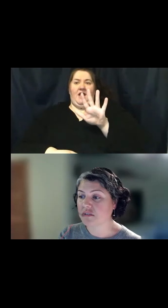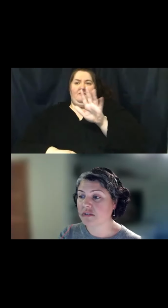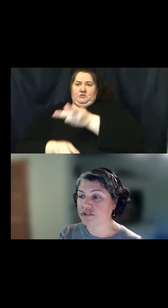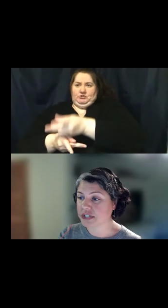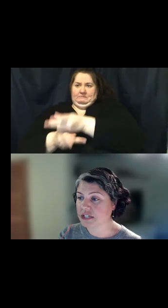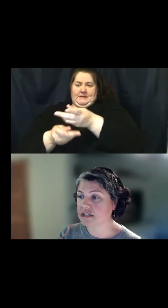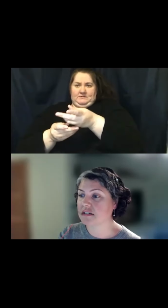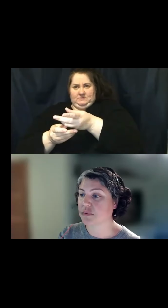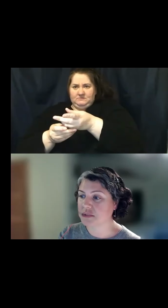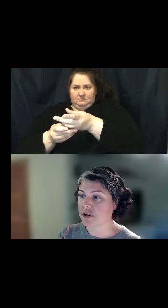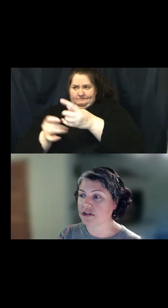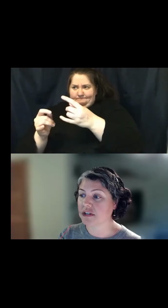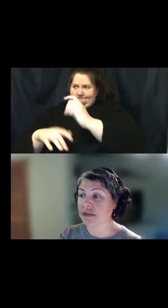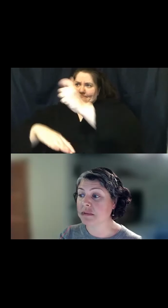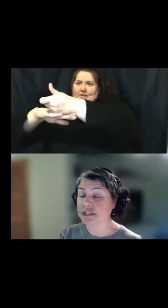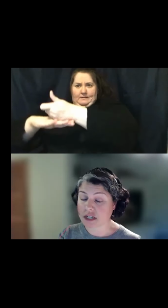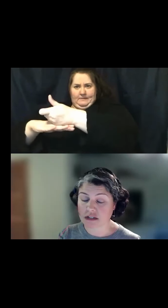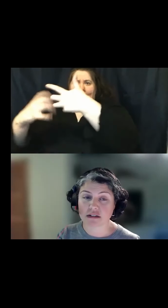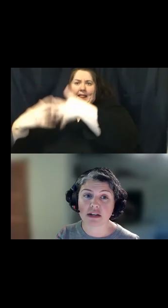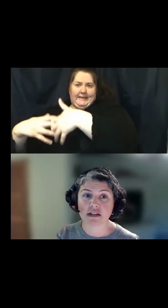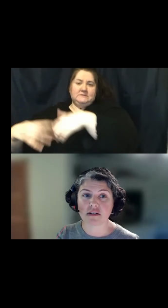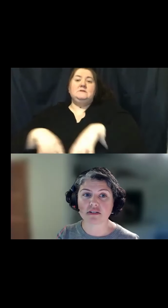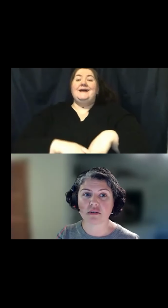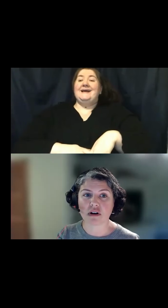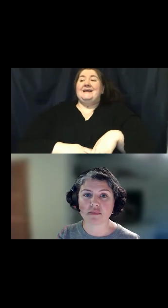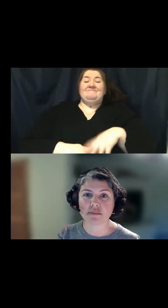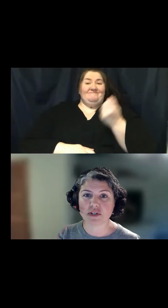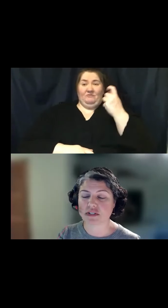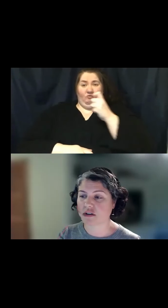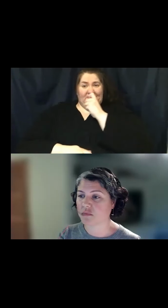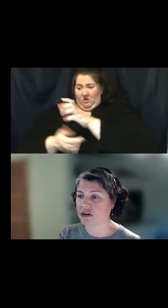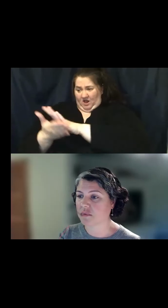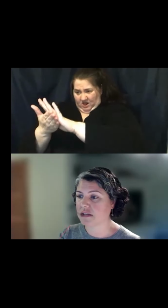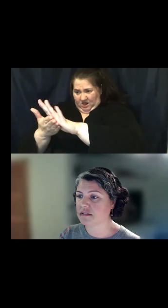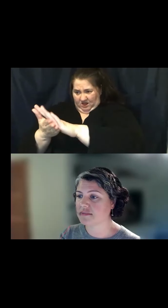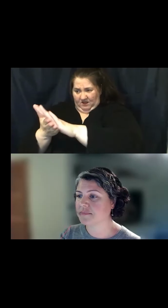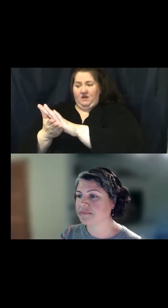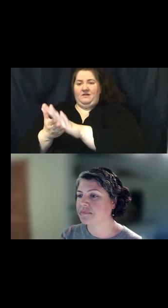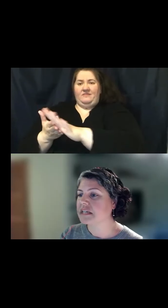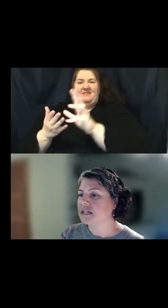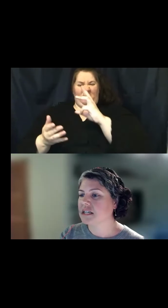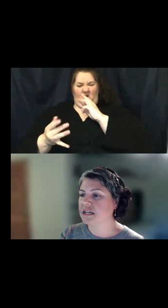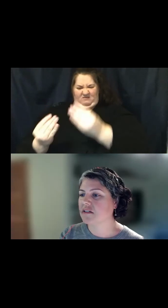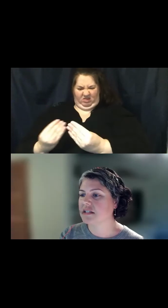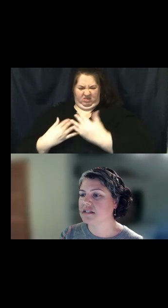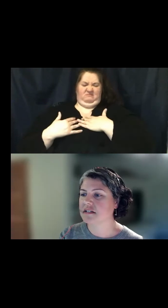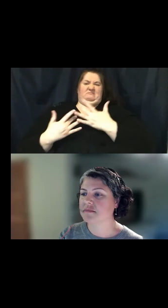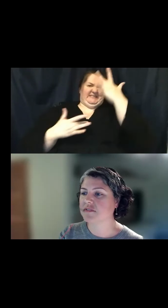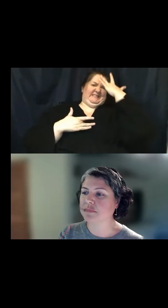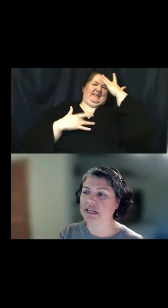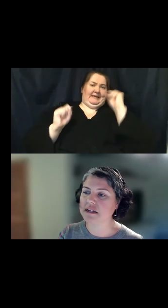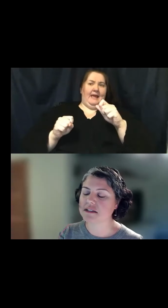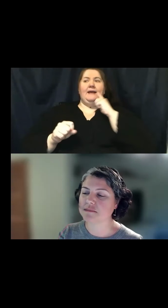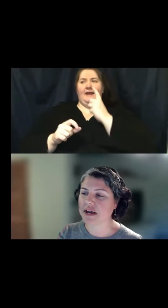course, untreated wastewater can make people sick and it can also harm the Puget Sound waterways. King County systems